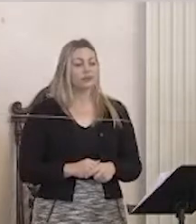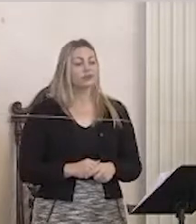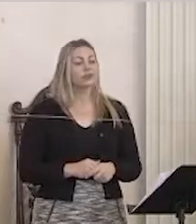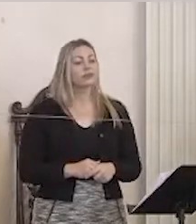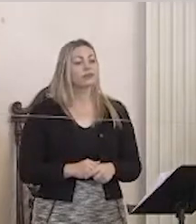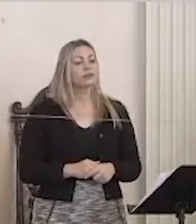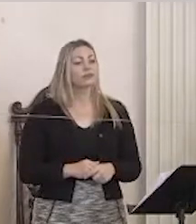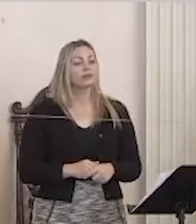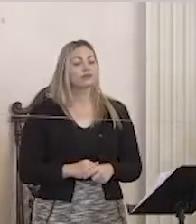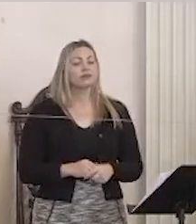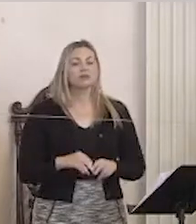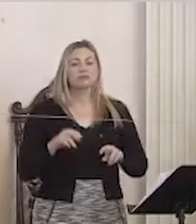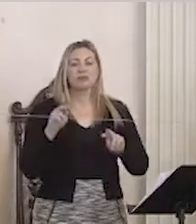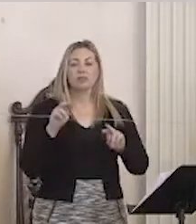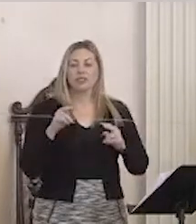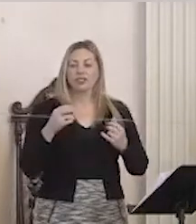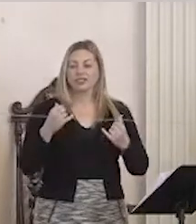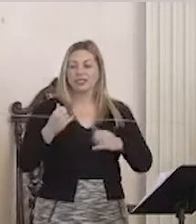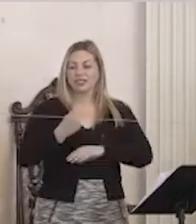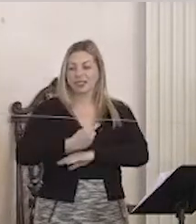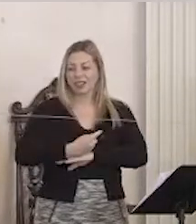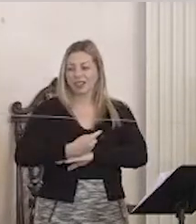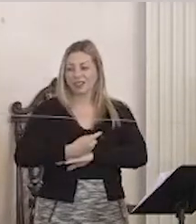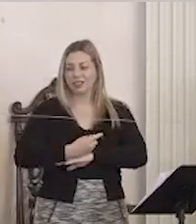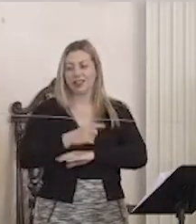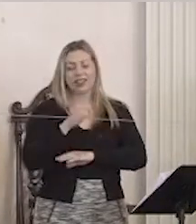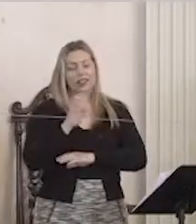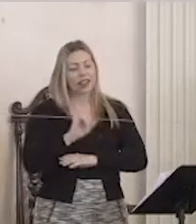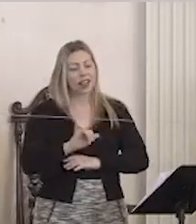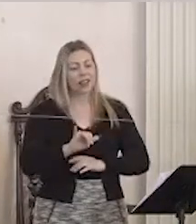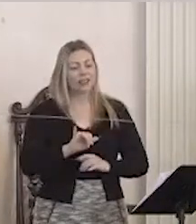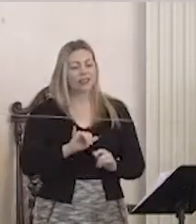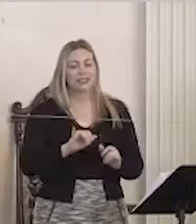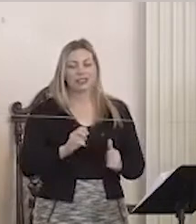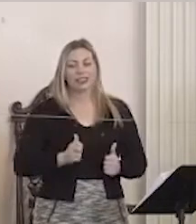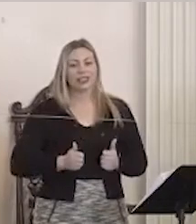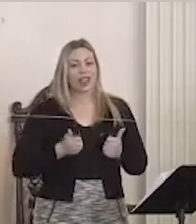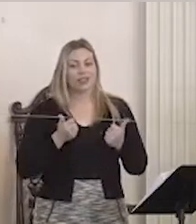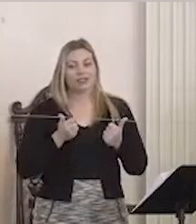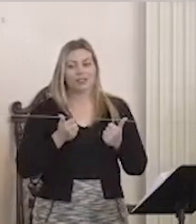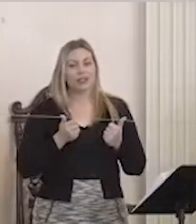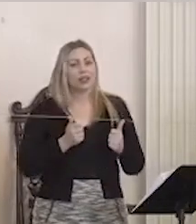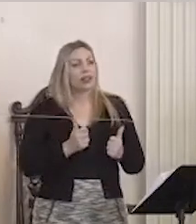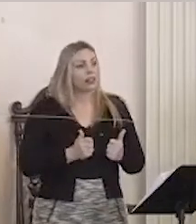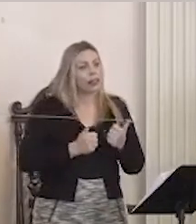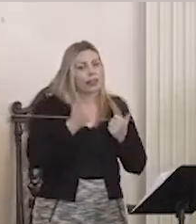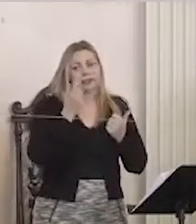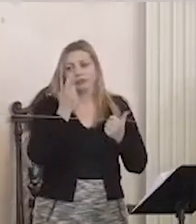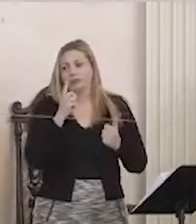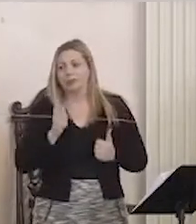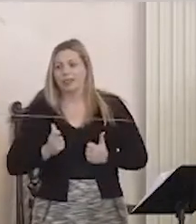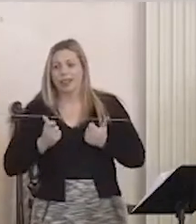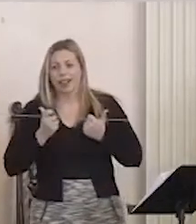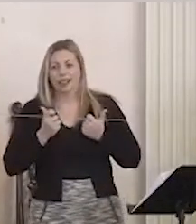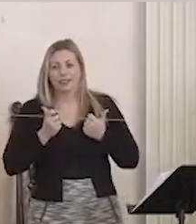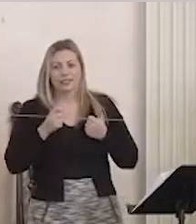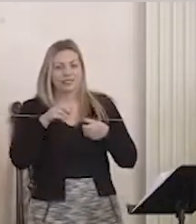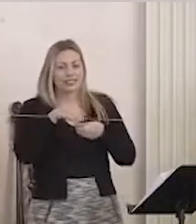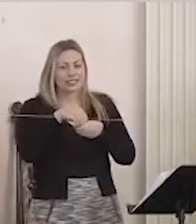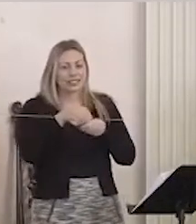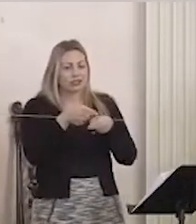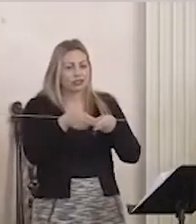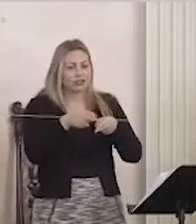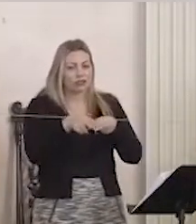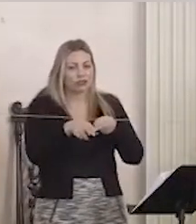Look to this day, for it is life, the very life of life. In its brief